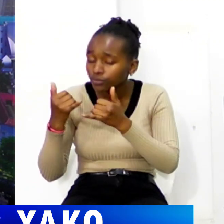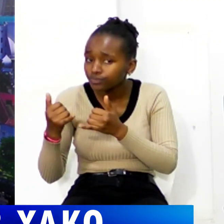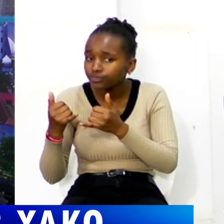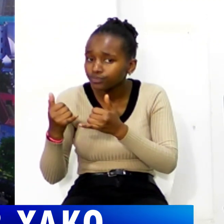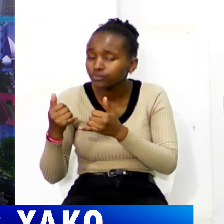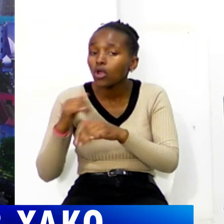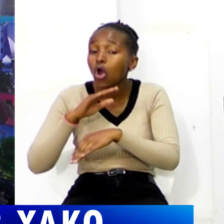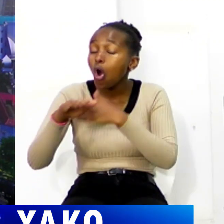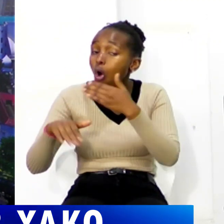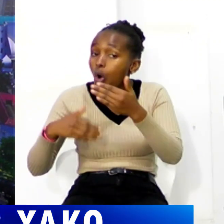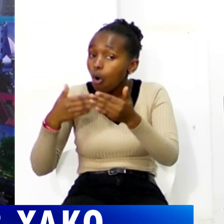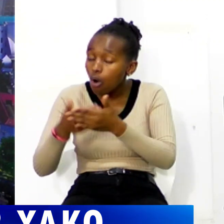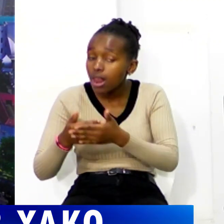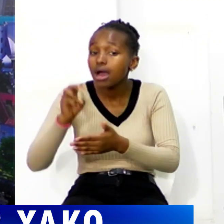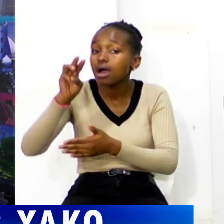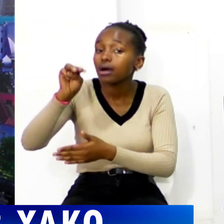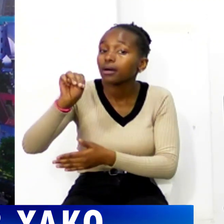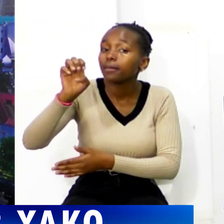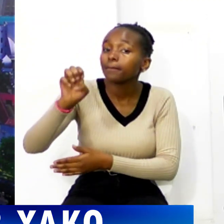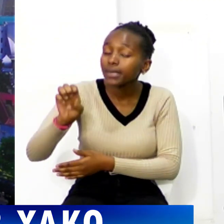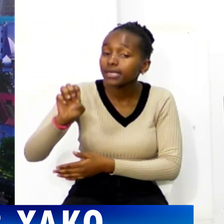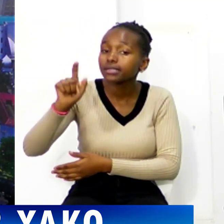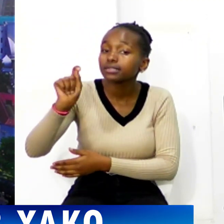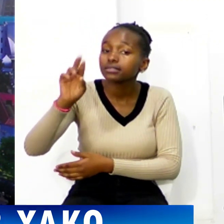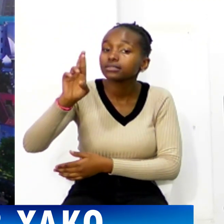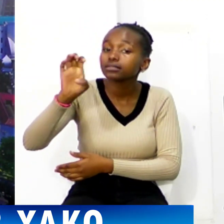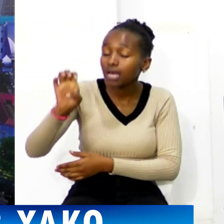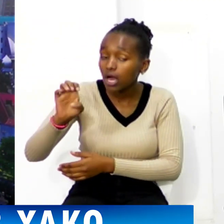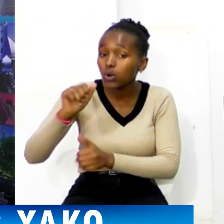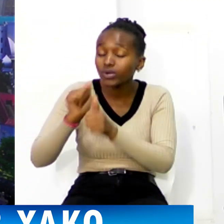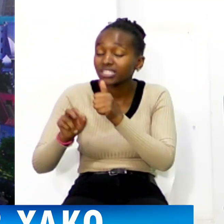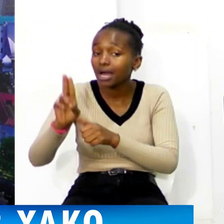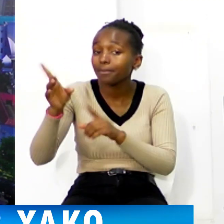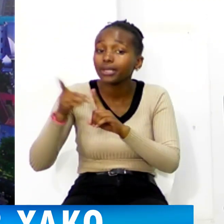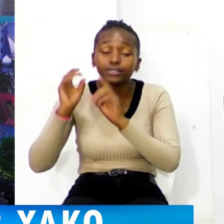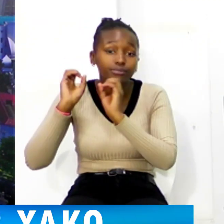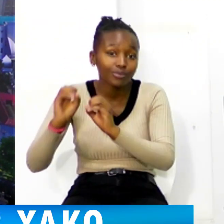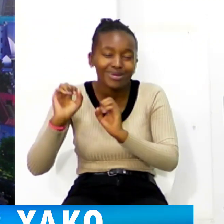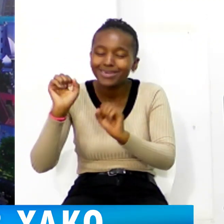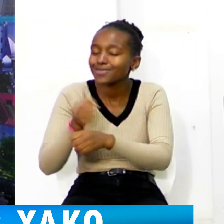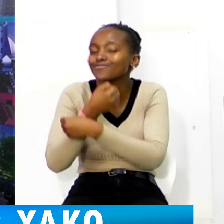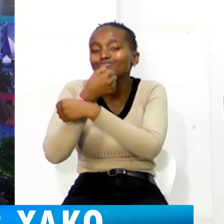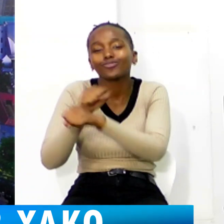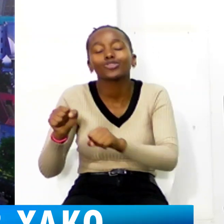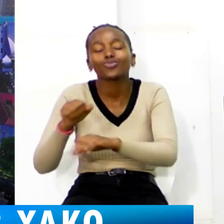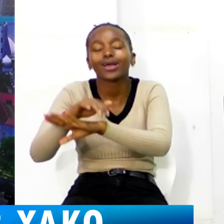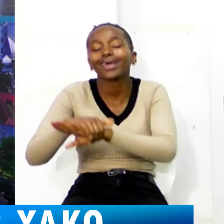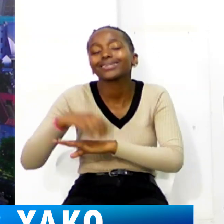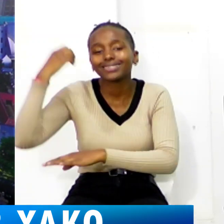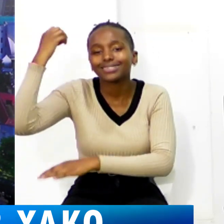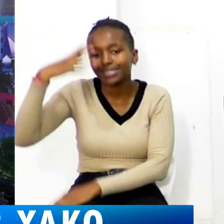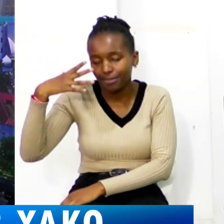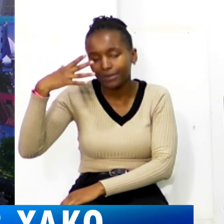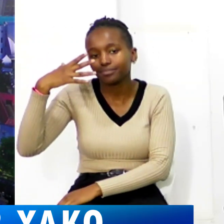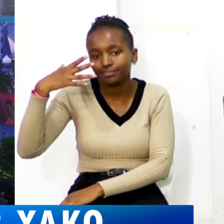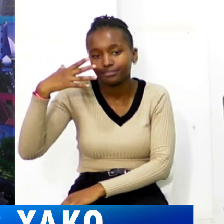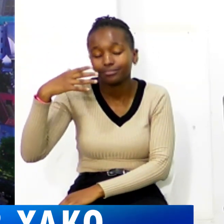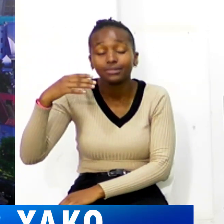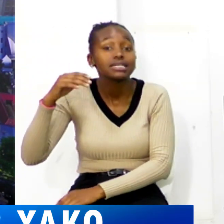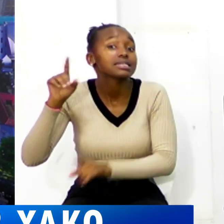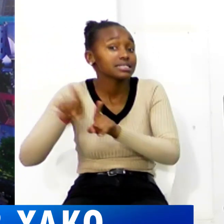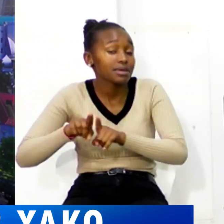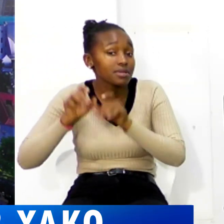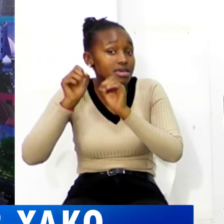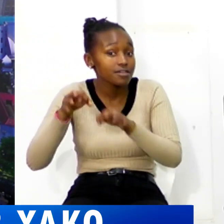not have been updated, Mhm. you will not be able to load token into those meters. And you see, when